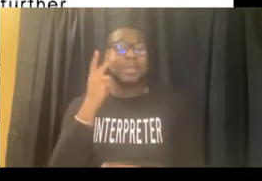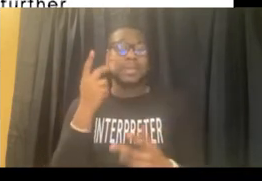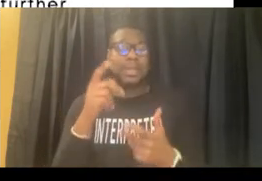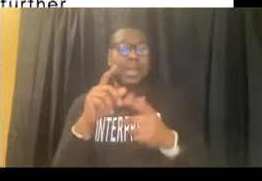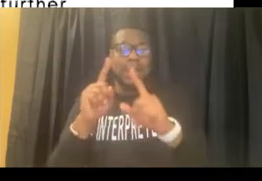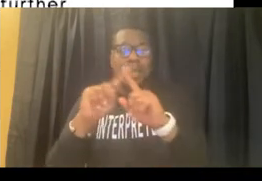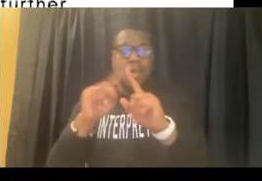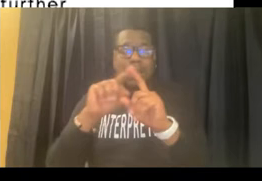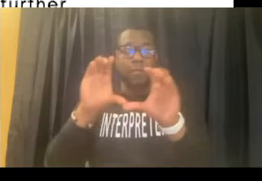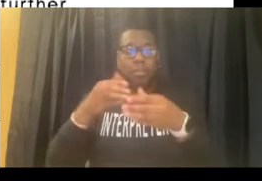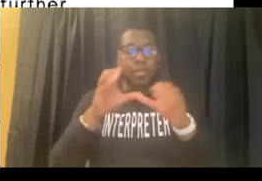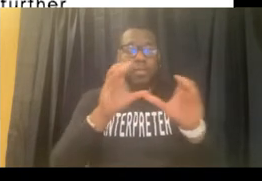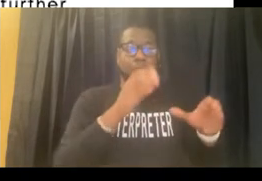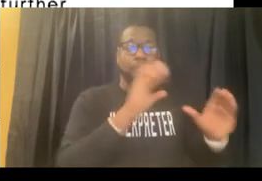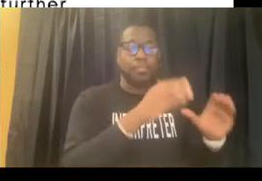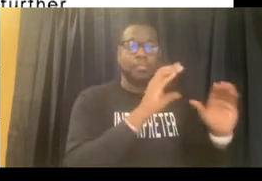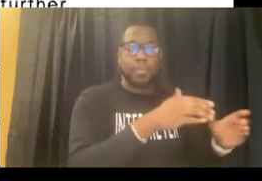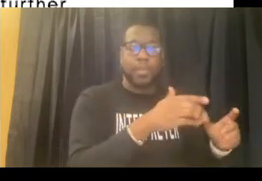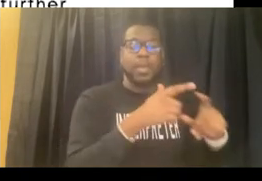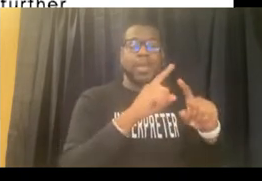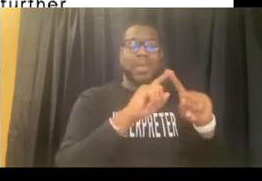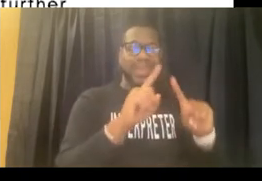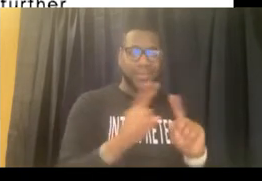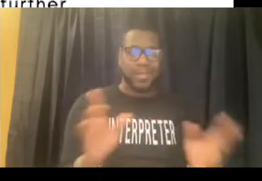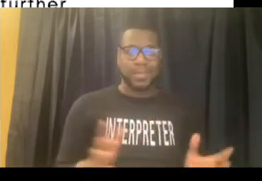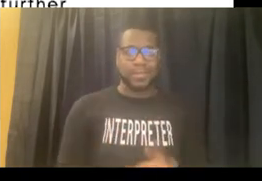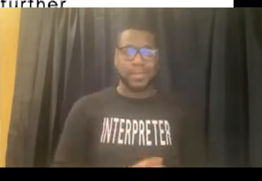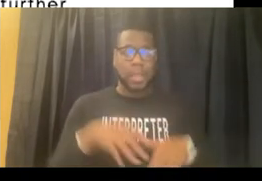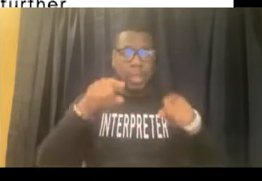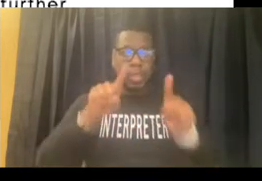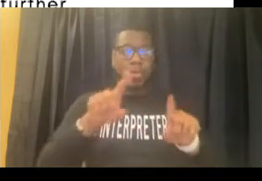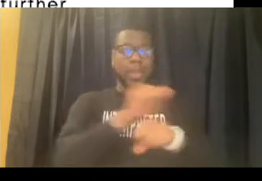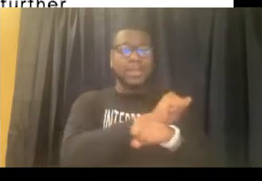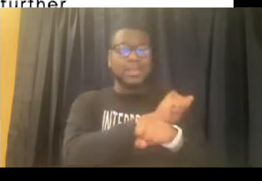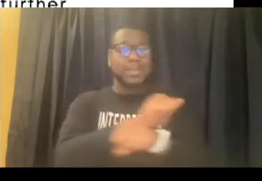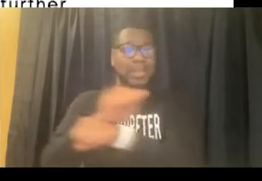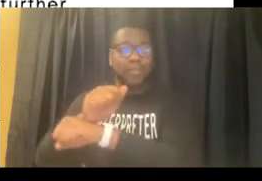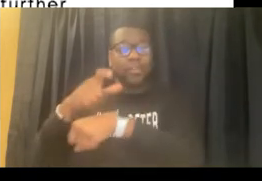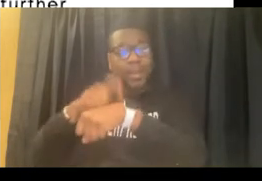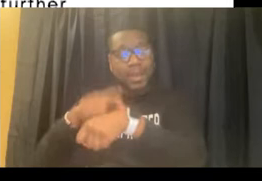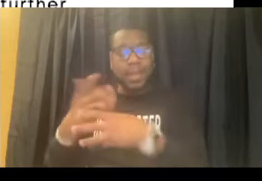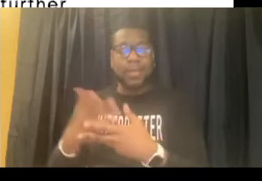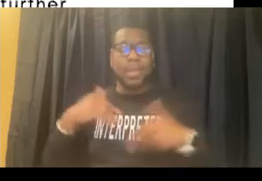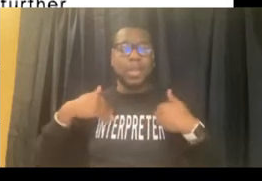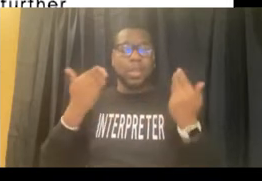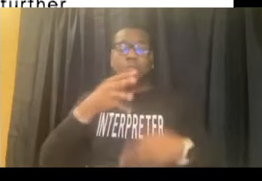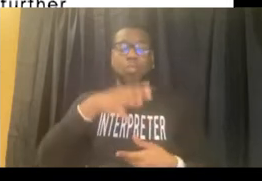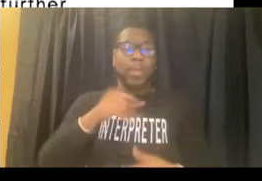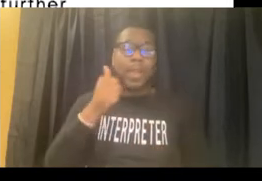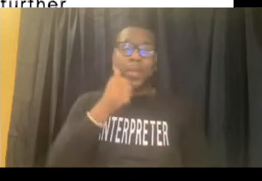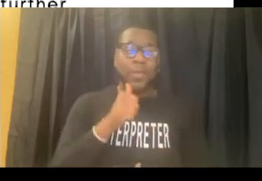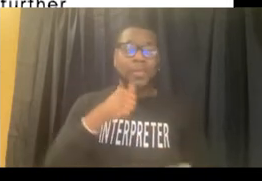And it's hard because it's like during slavery, young women and girls were sold to white male enslavers and labeled as